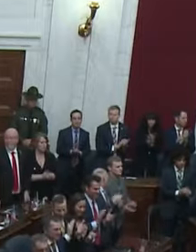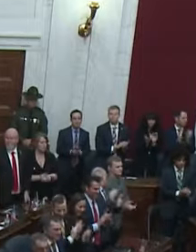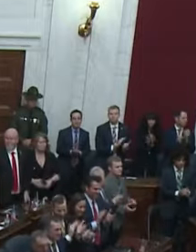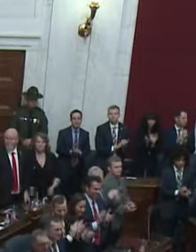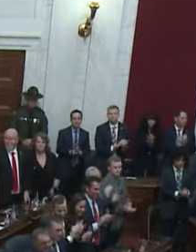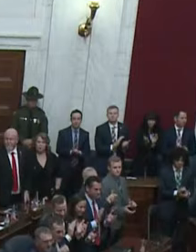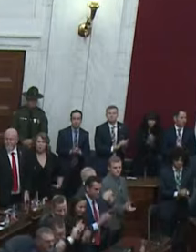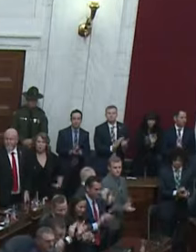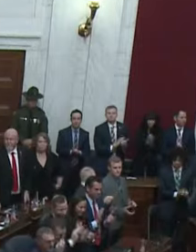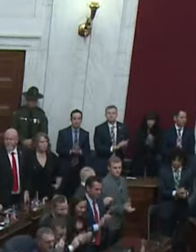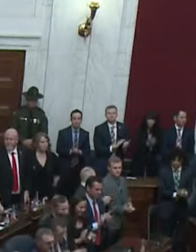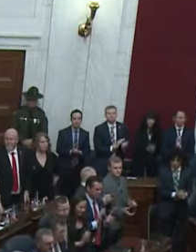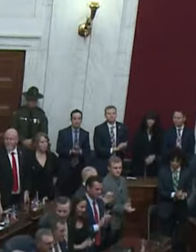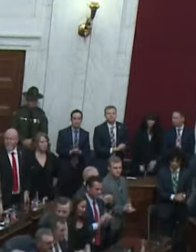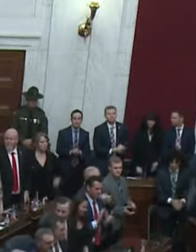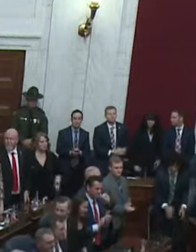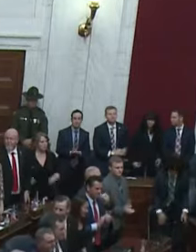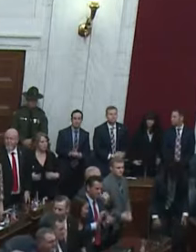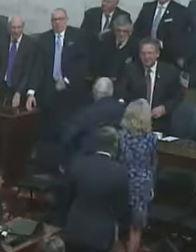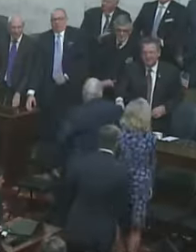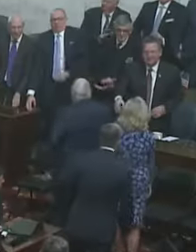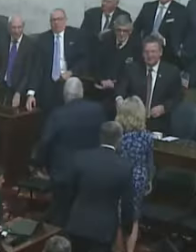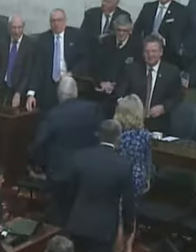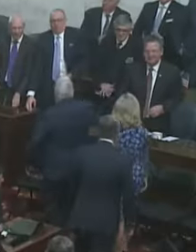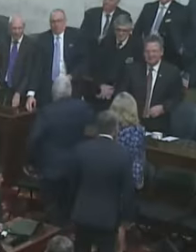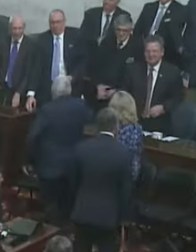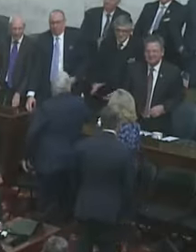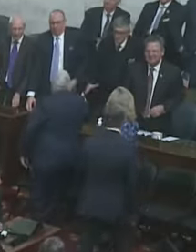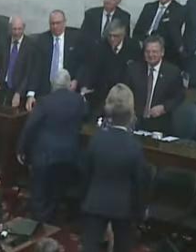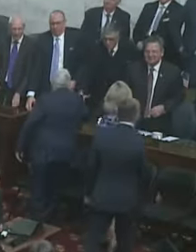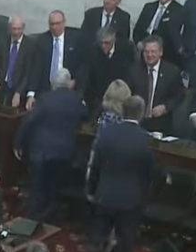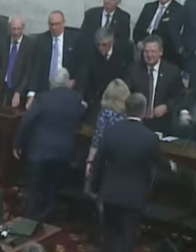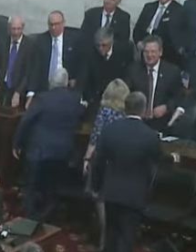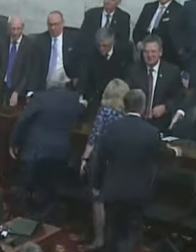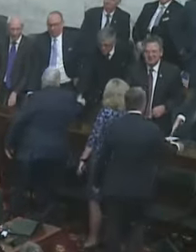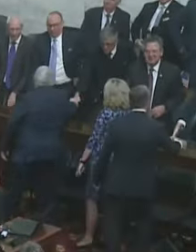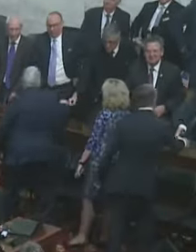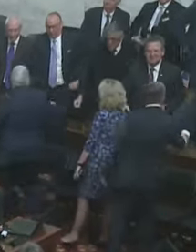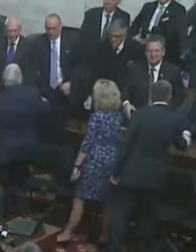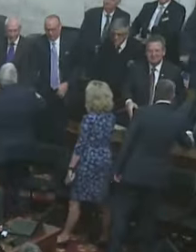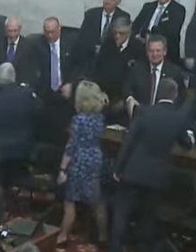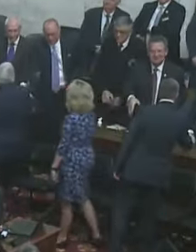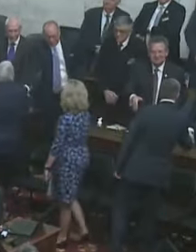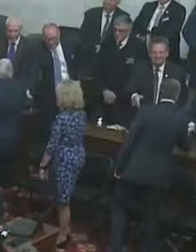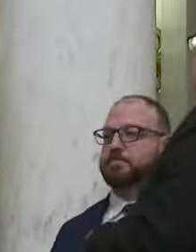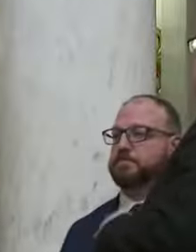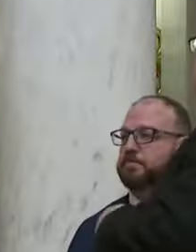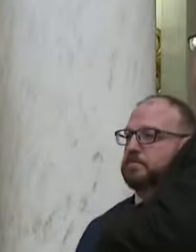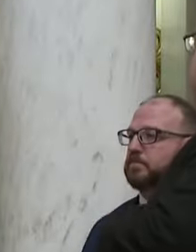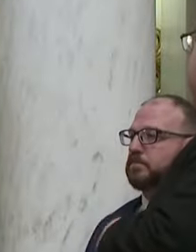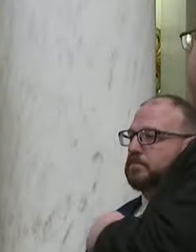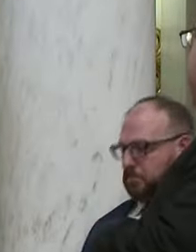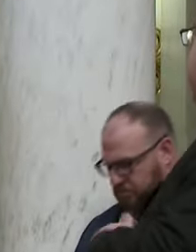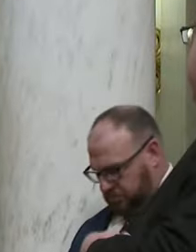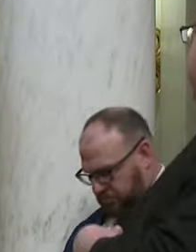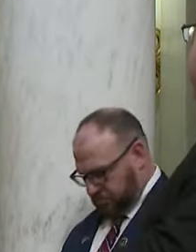The governor gave a bit of a general preview of his address during a media briefing last week. He said he would talk about some of his achievements,